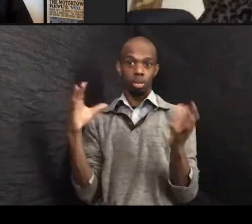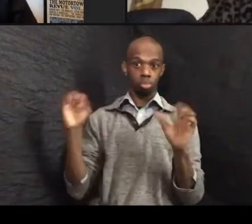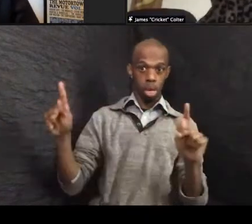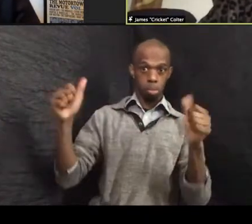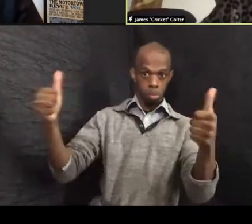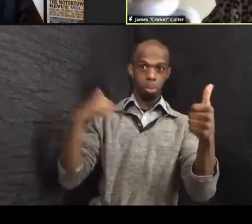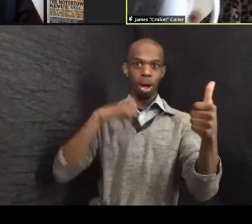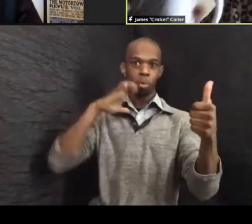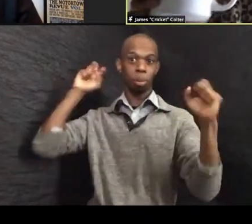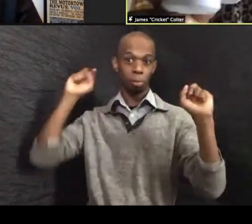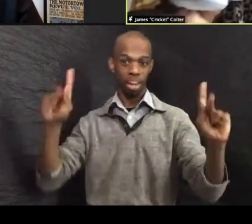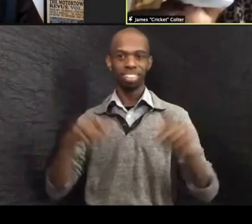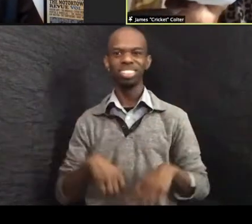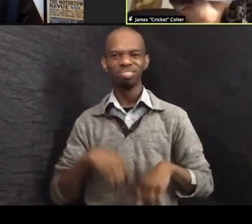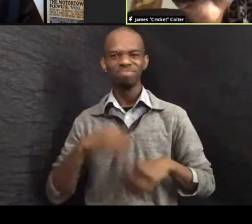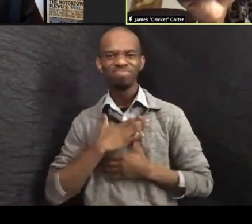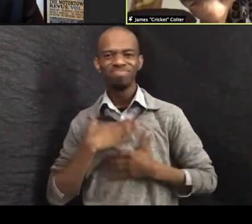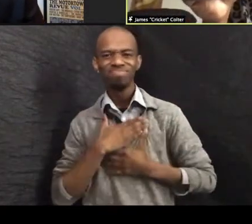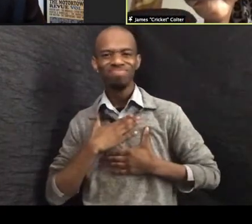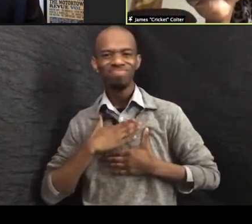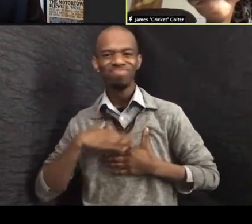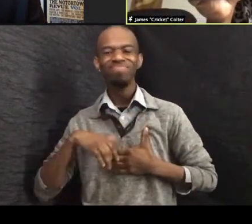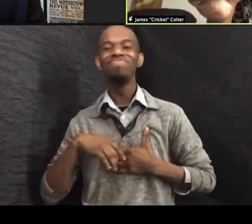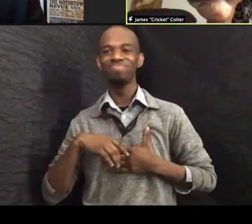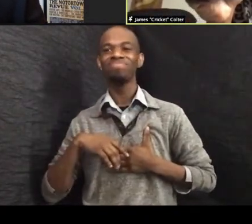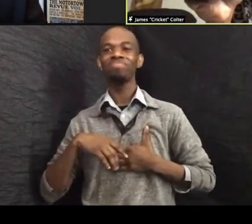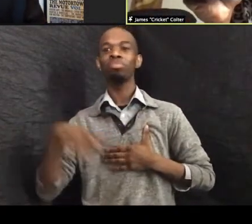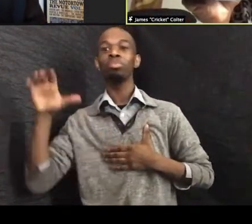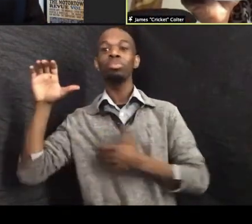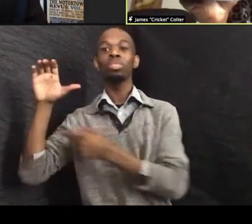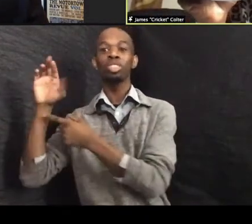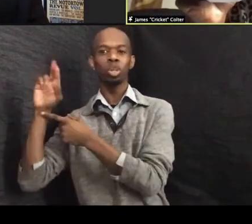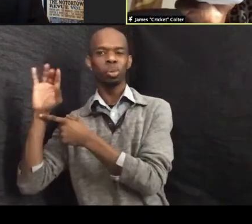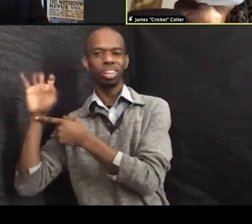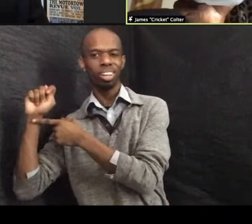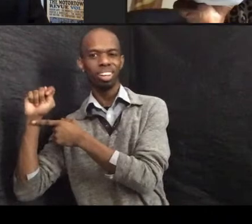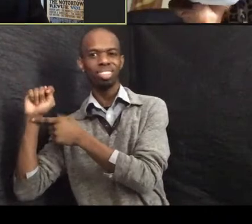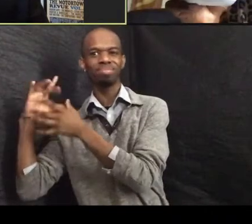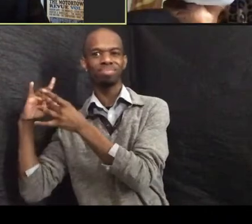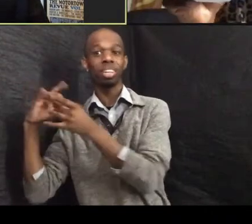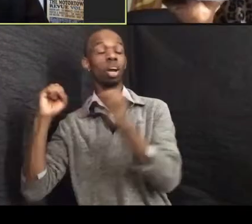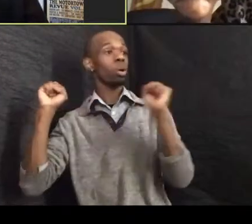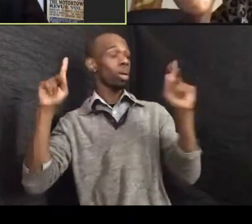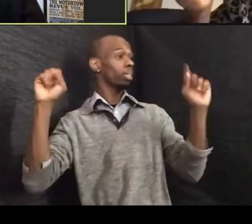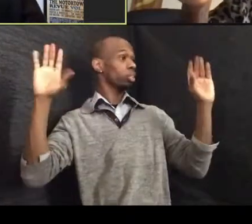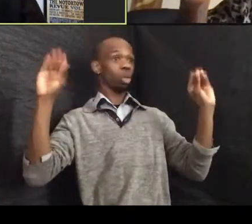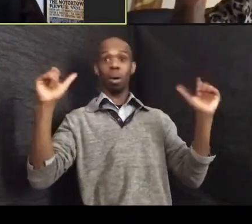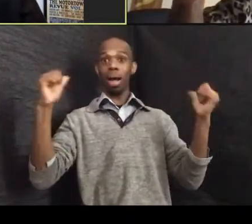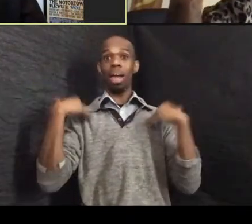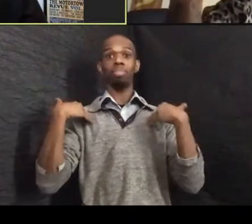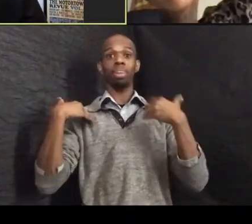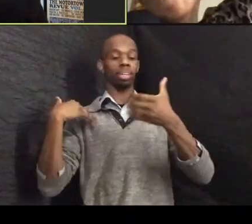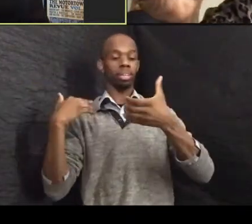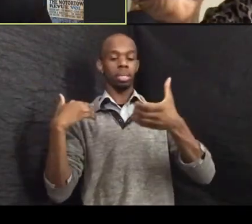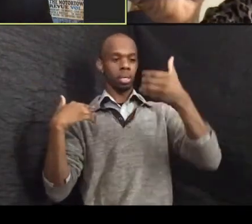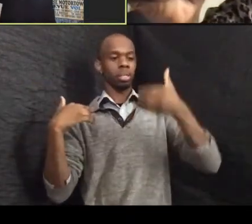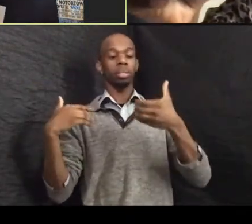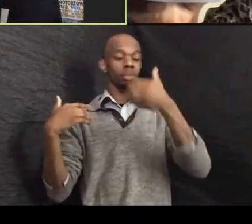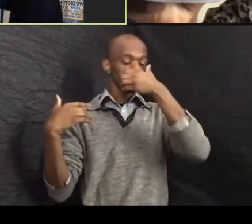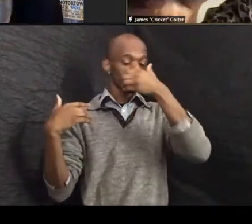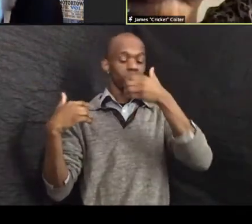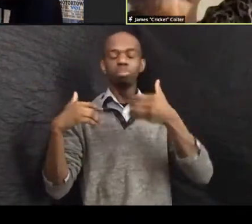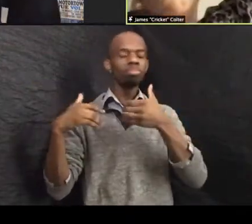I got my I got spirits finally. You got some spirits. Look at you. Now we can do cheers. Cheers, brother.